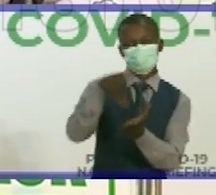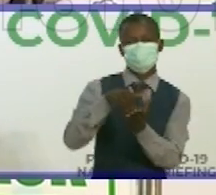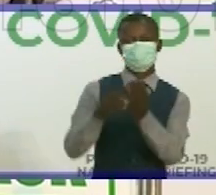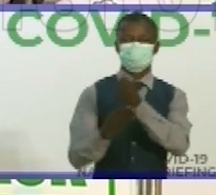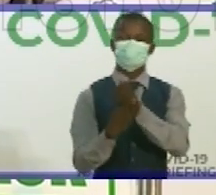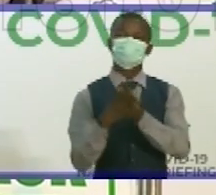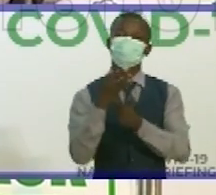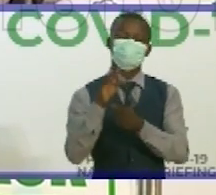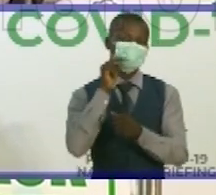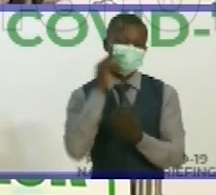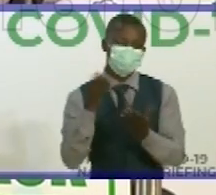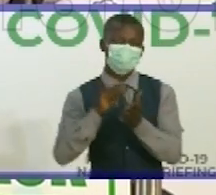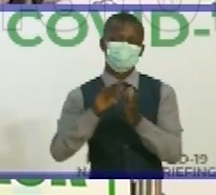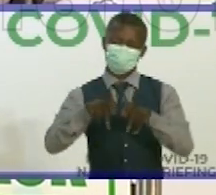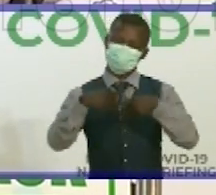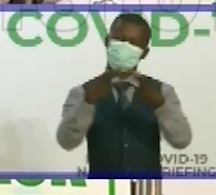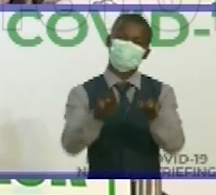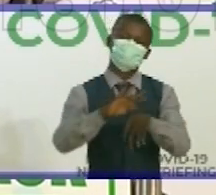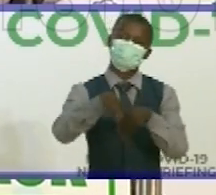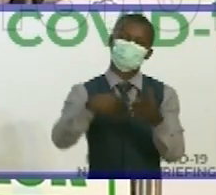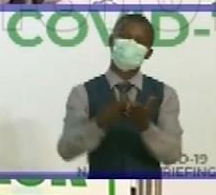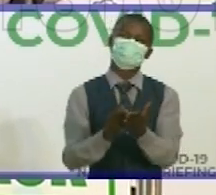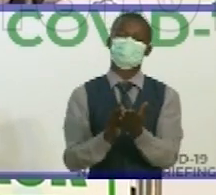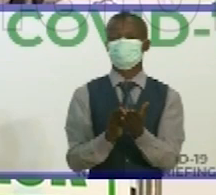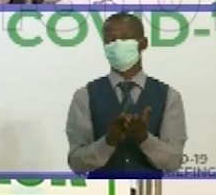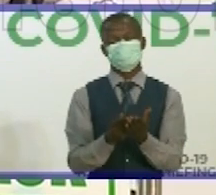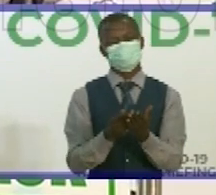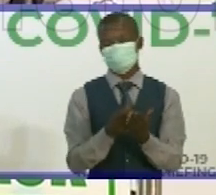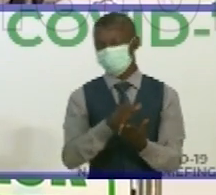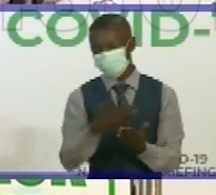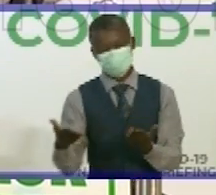Nigeria, who is providing hospitality to staff and patients.